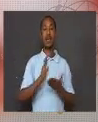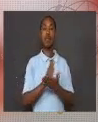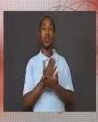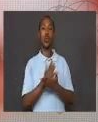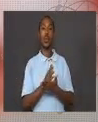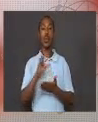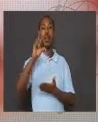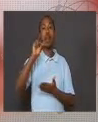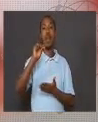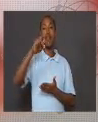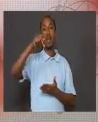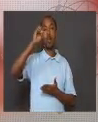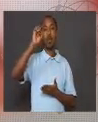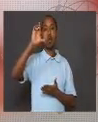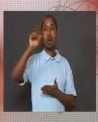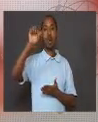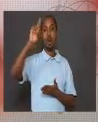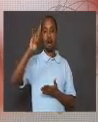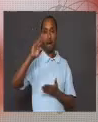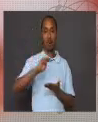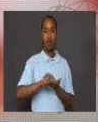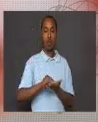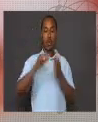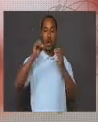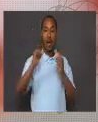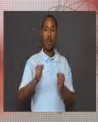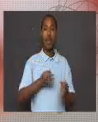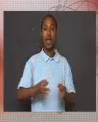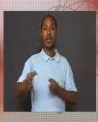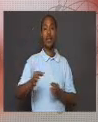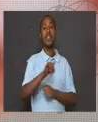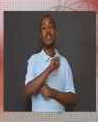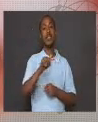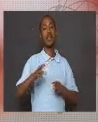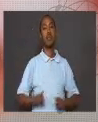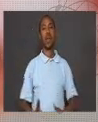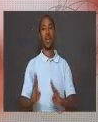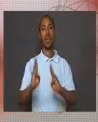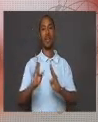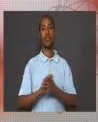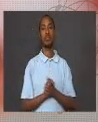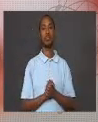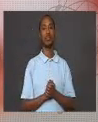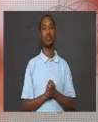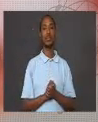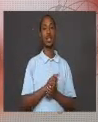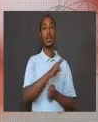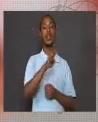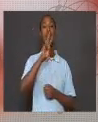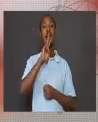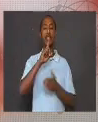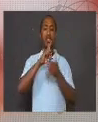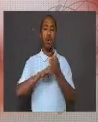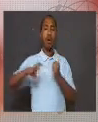between nonpolar molecules can be explained in the same way. They are the